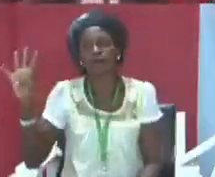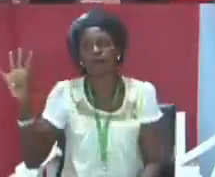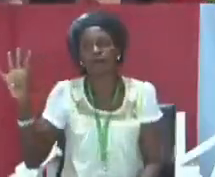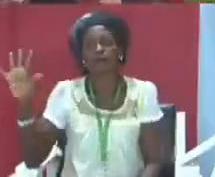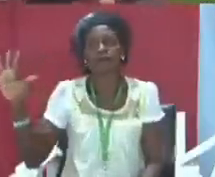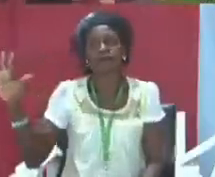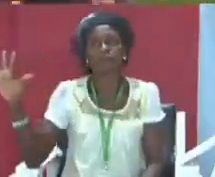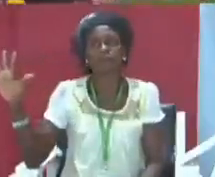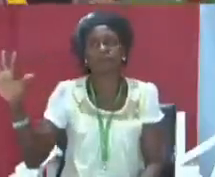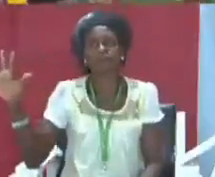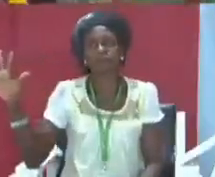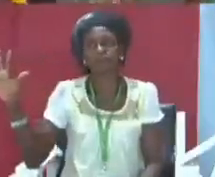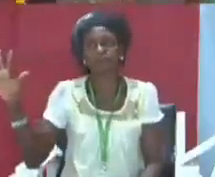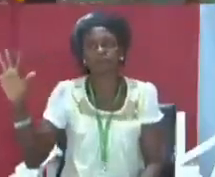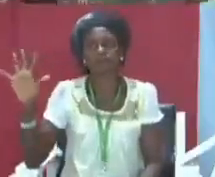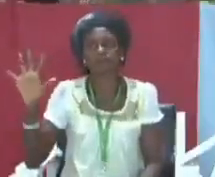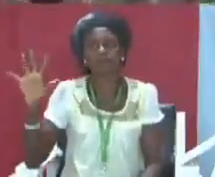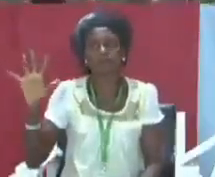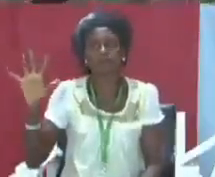Five.